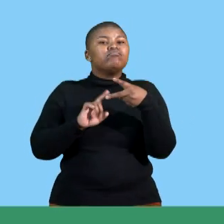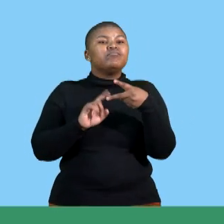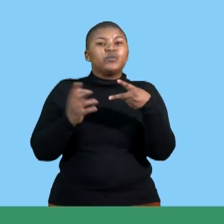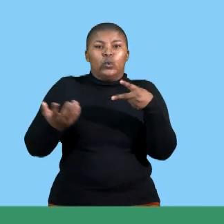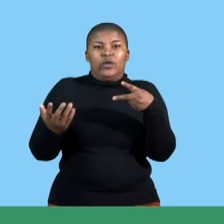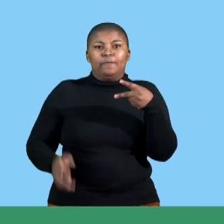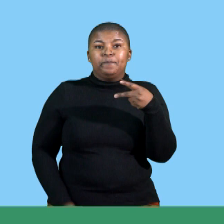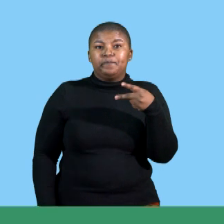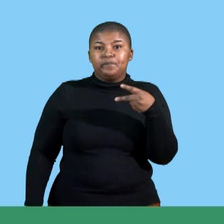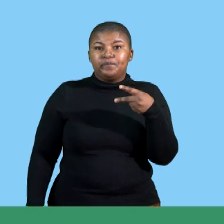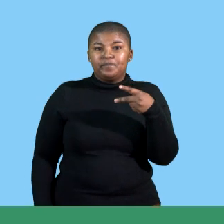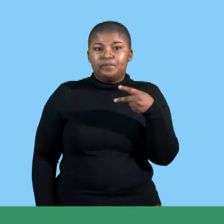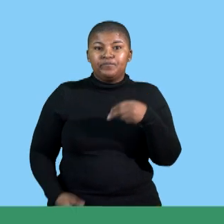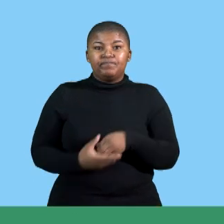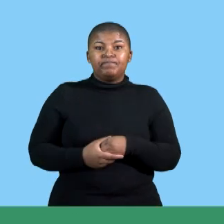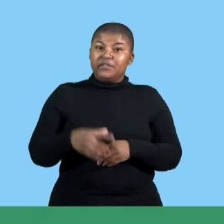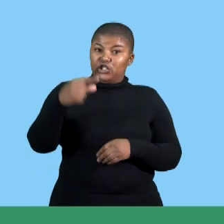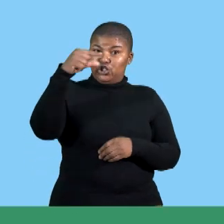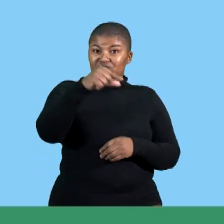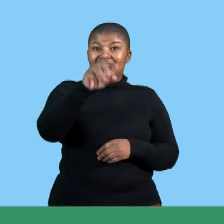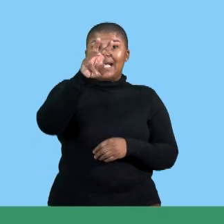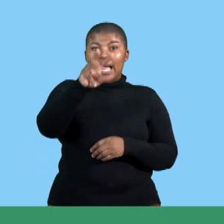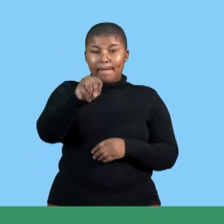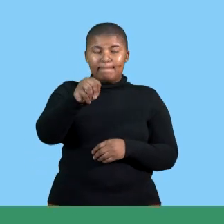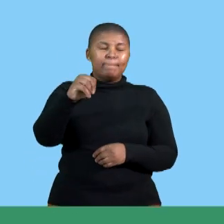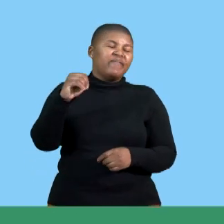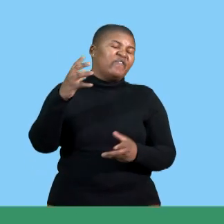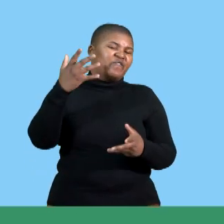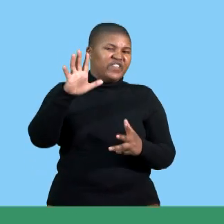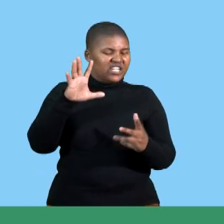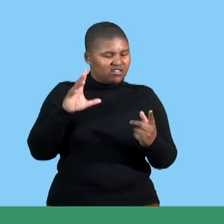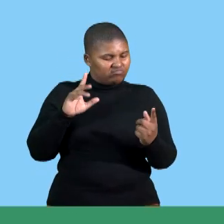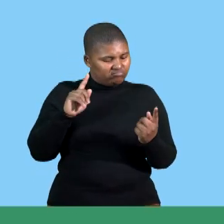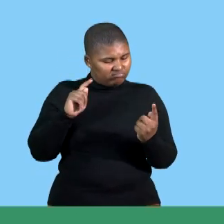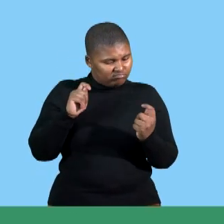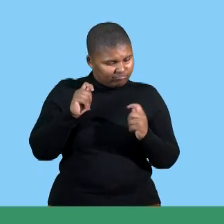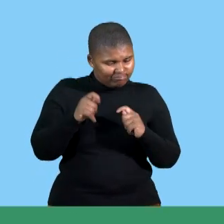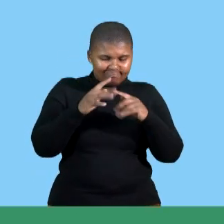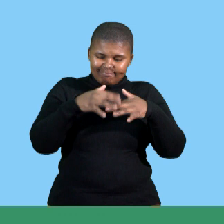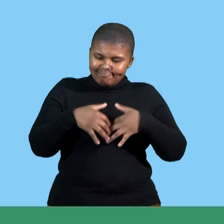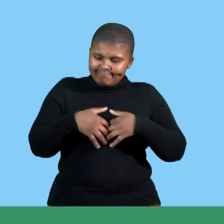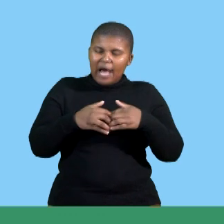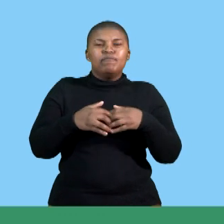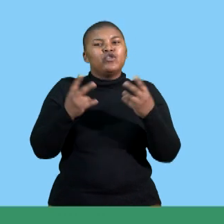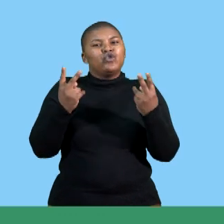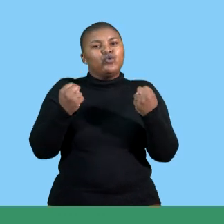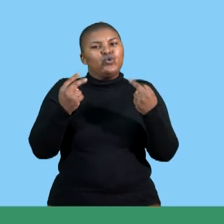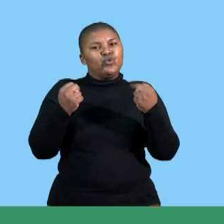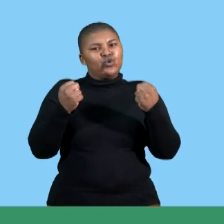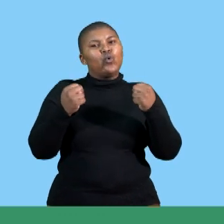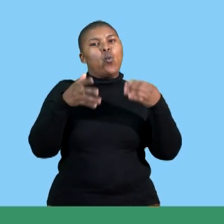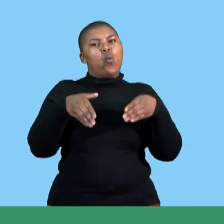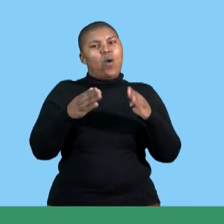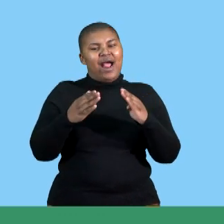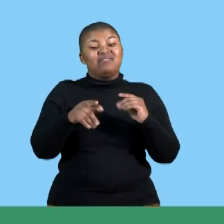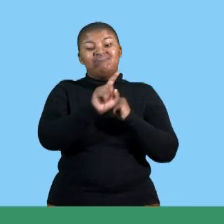the second way? Right, GM creatively adapted their products to meet the changing tastes and